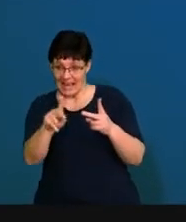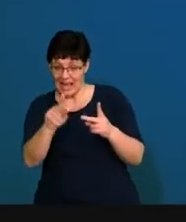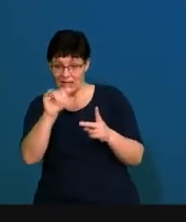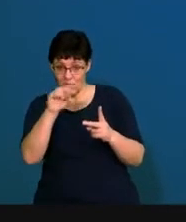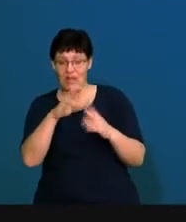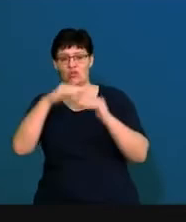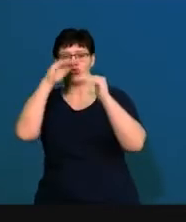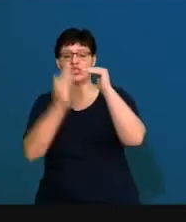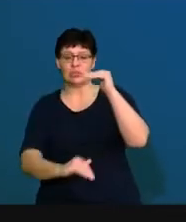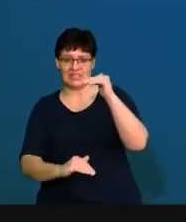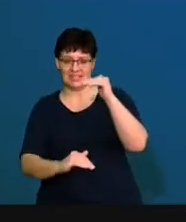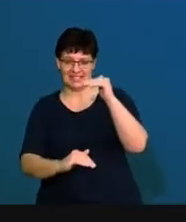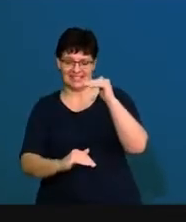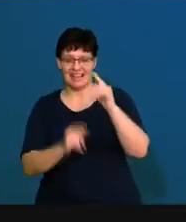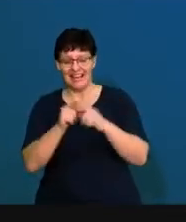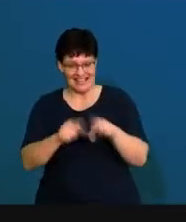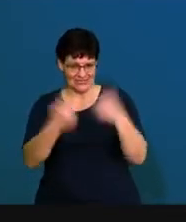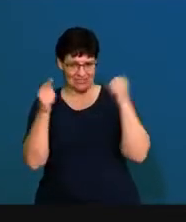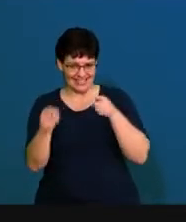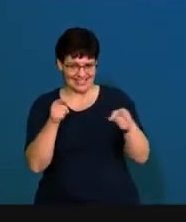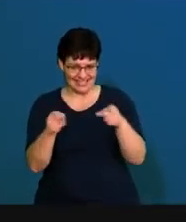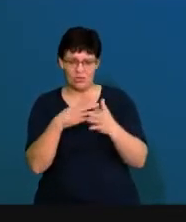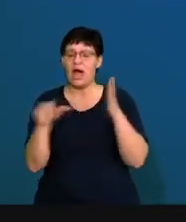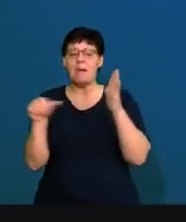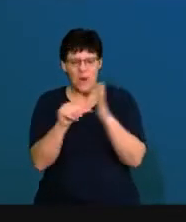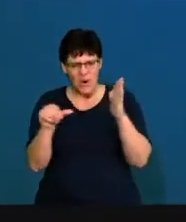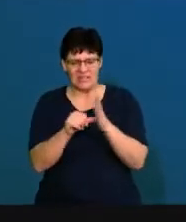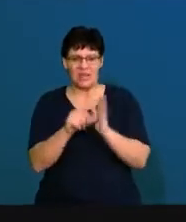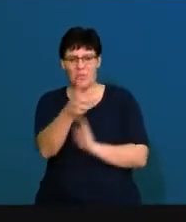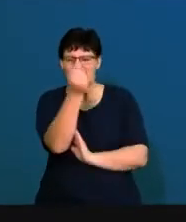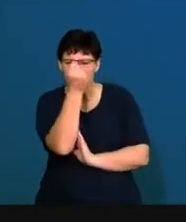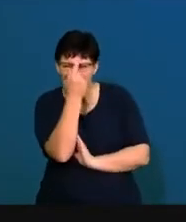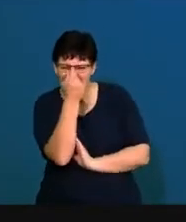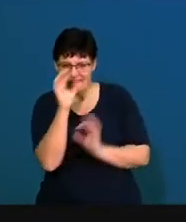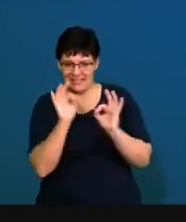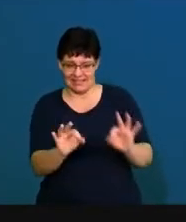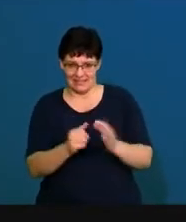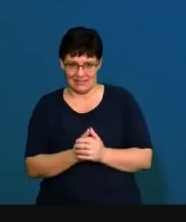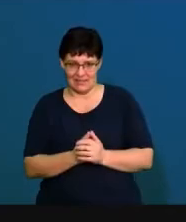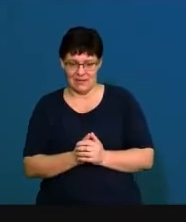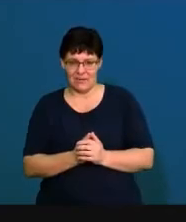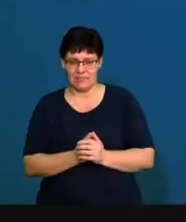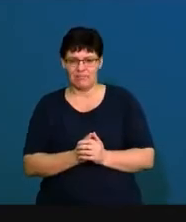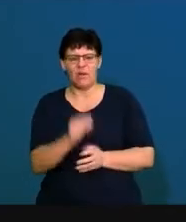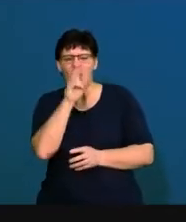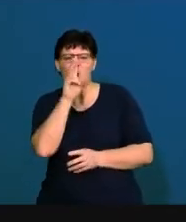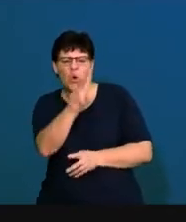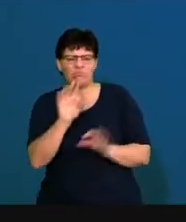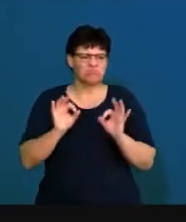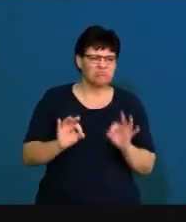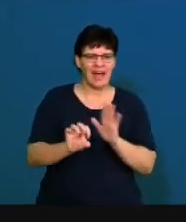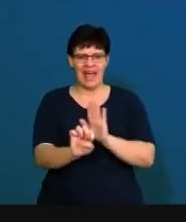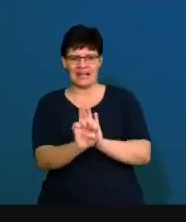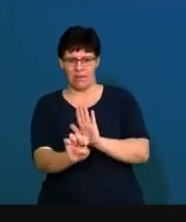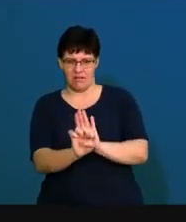atom is the reducing agent. So it's very important for us to actually understand that. Now, let's look at a